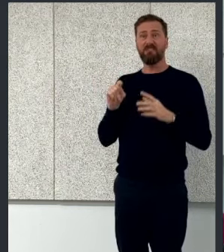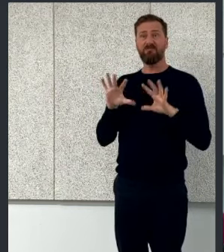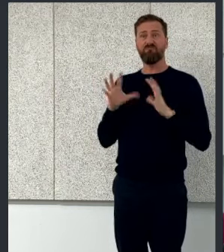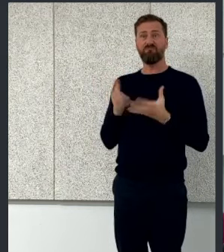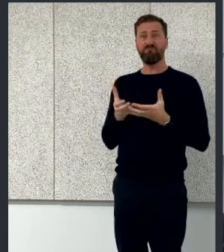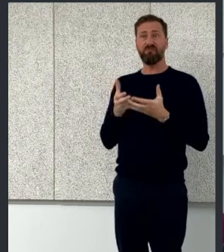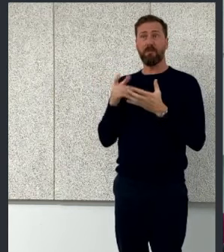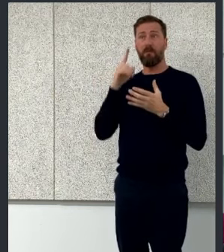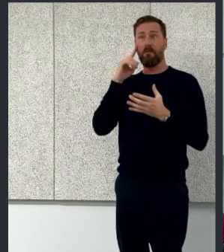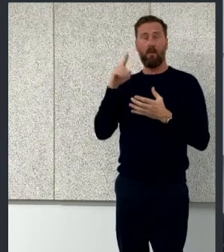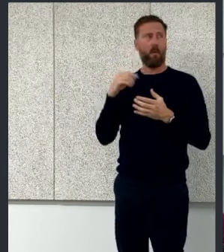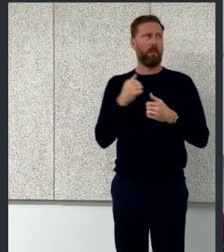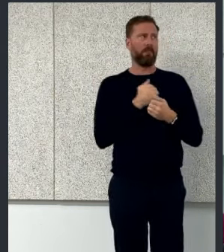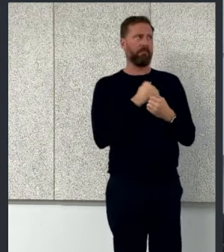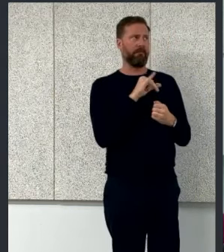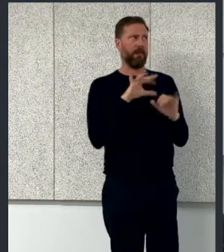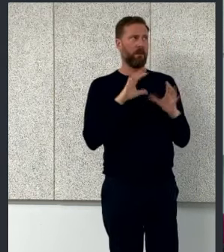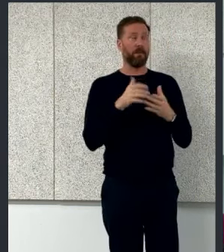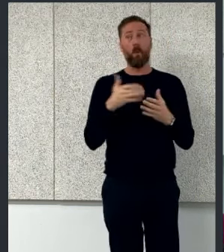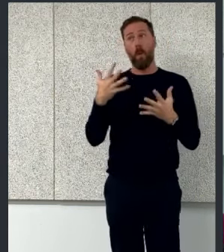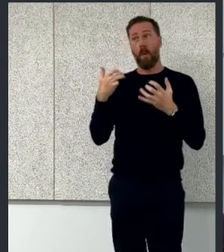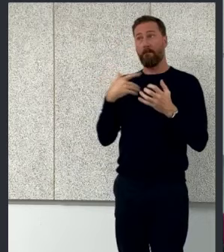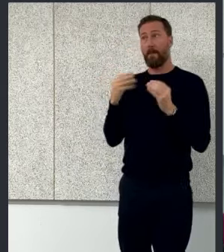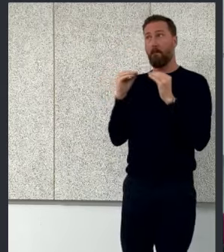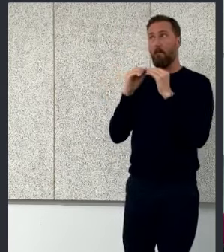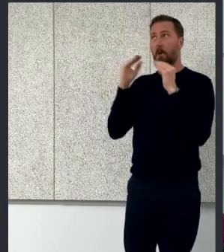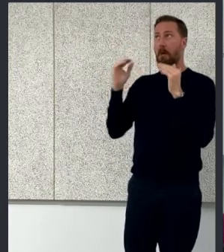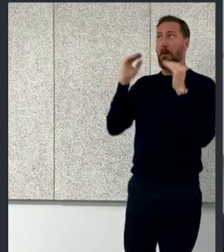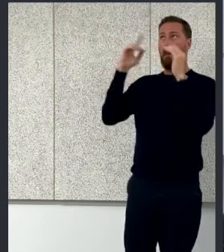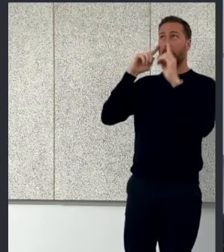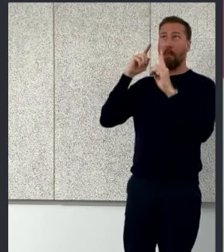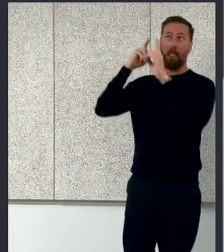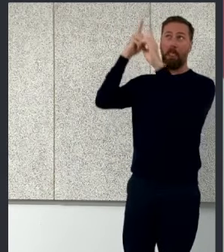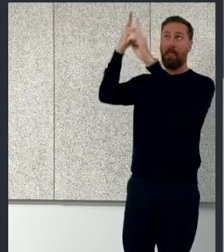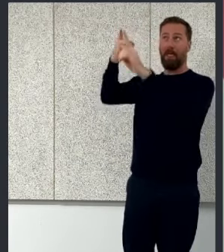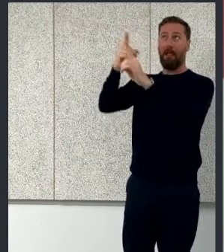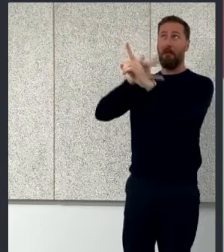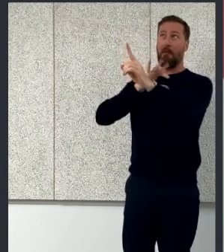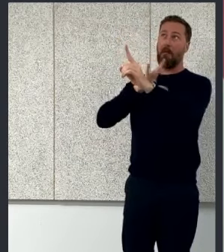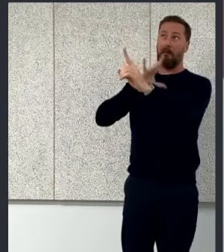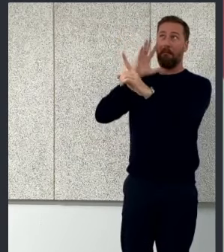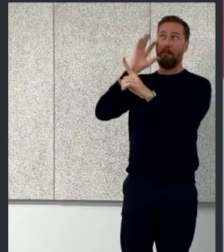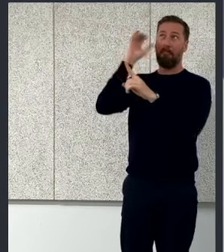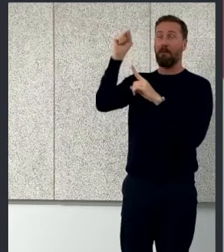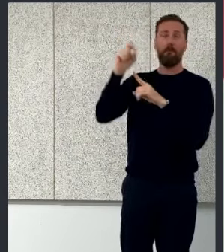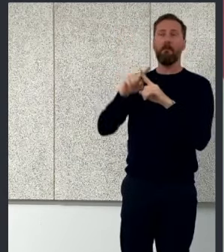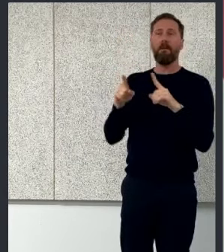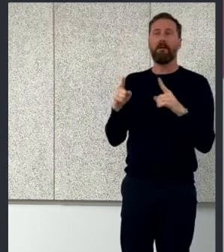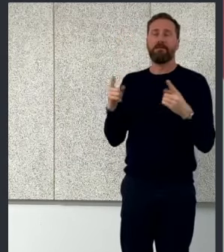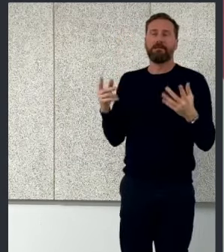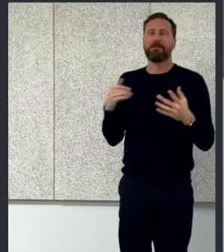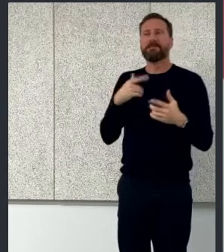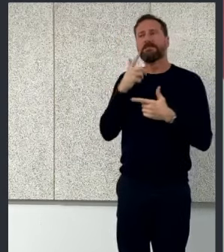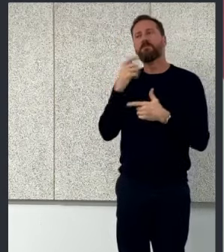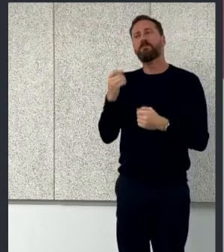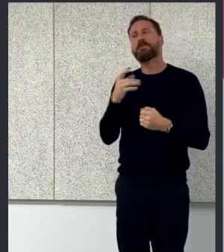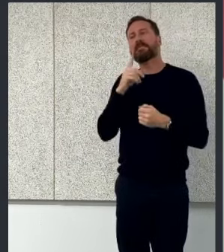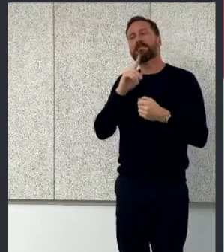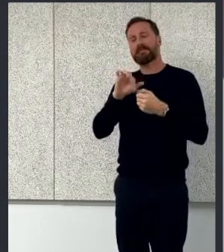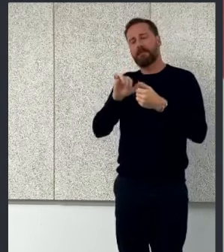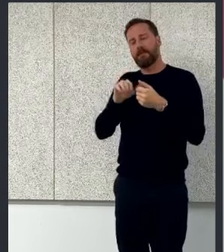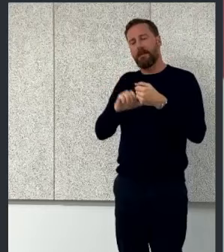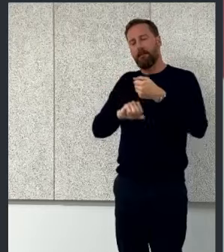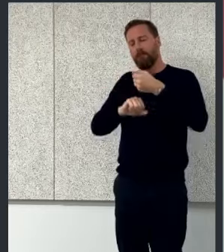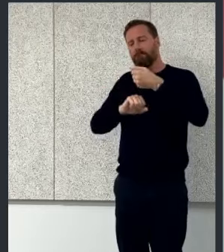a little more lofty in our goals. You know, which is really interesting though, because it's really the fundamentals of these sort